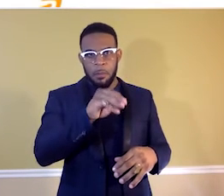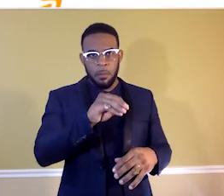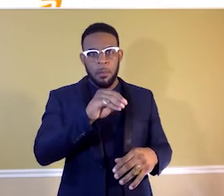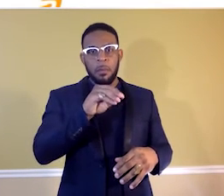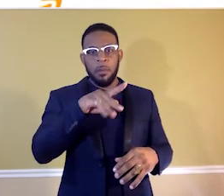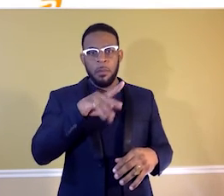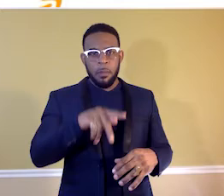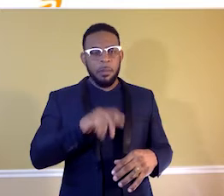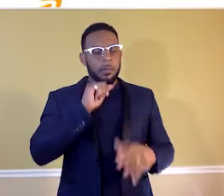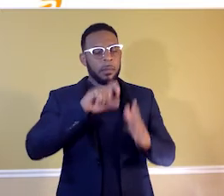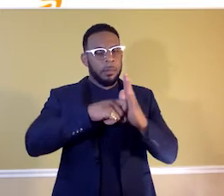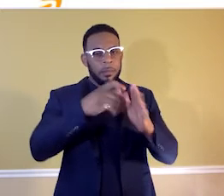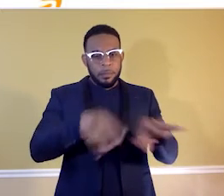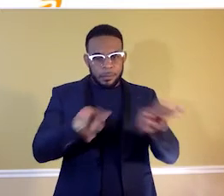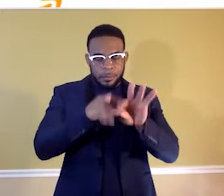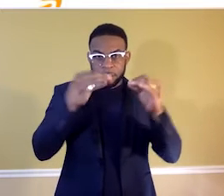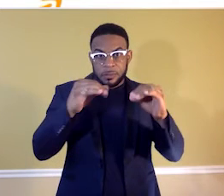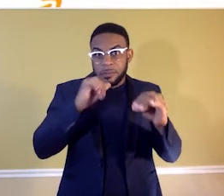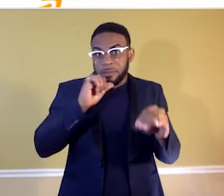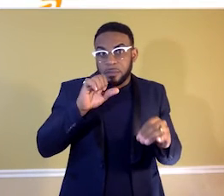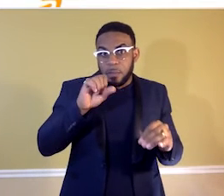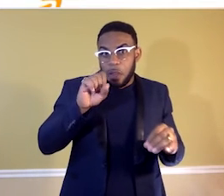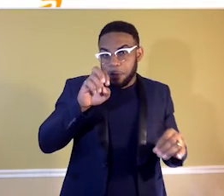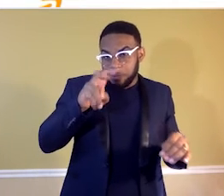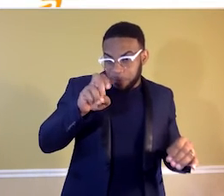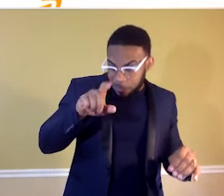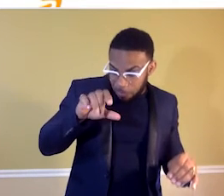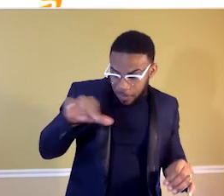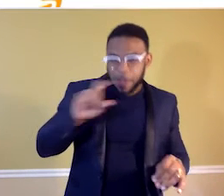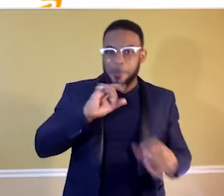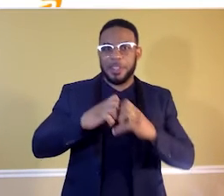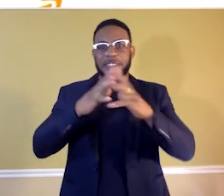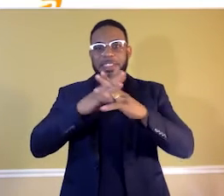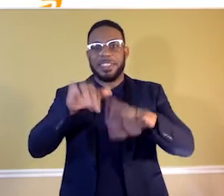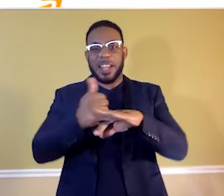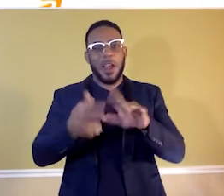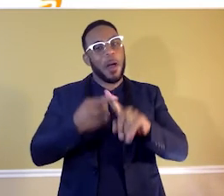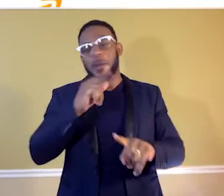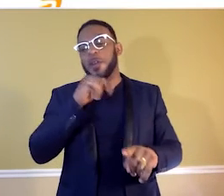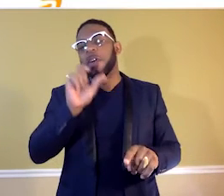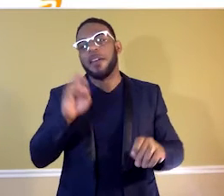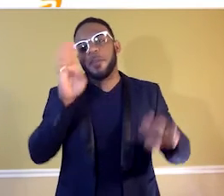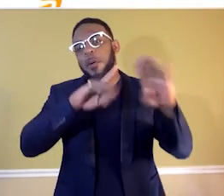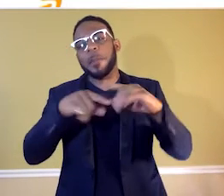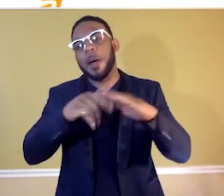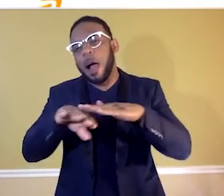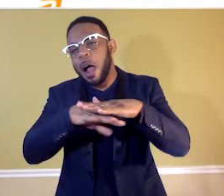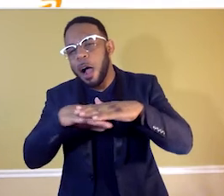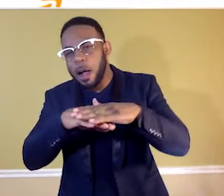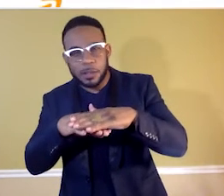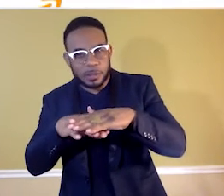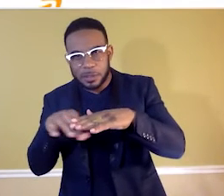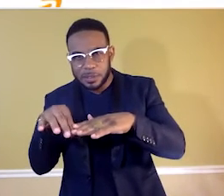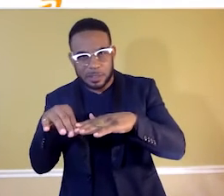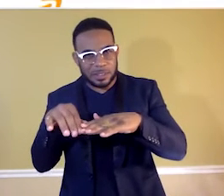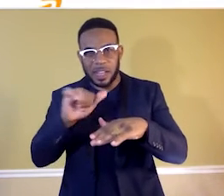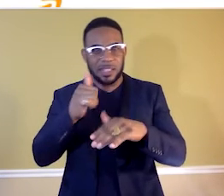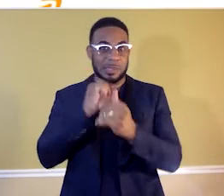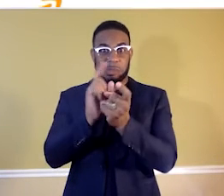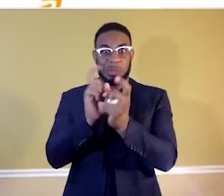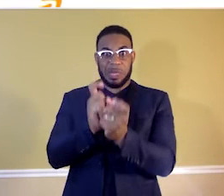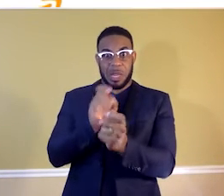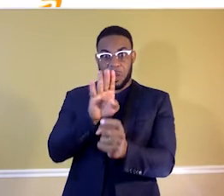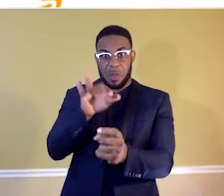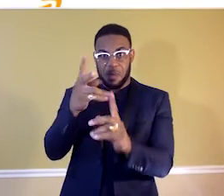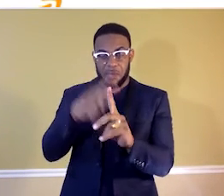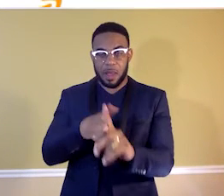key value store. So serverless really sets that up automatically itself. So you don't really have to worry about underlying pinins. You just edit a YAML